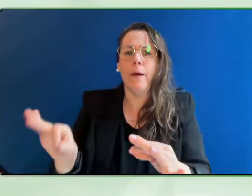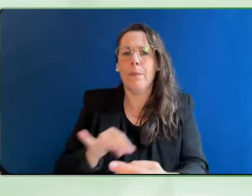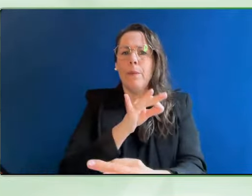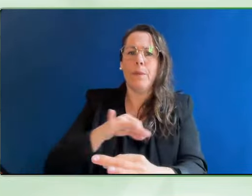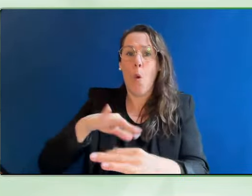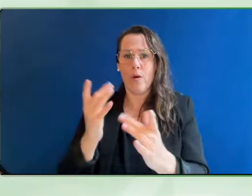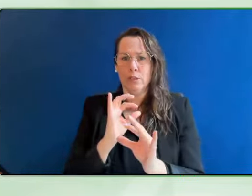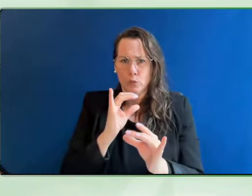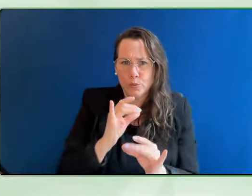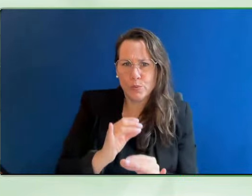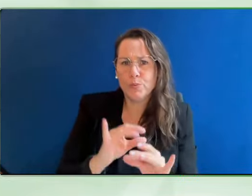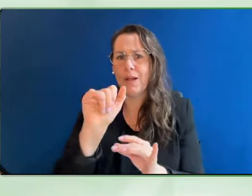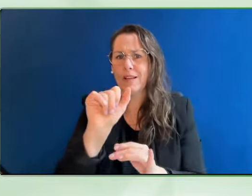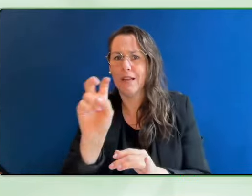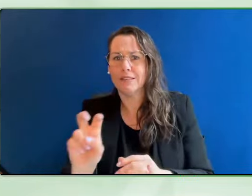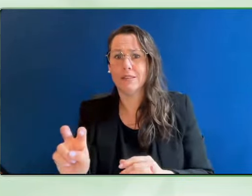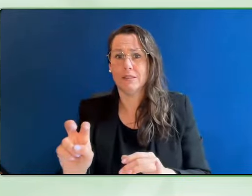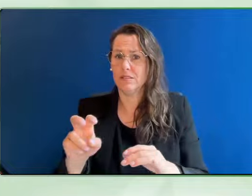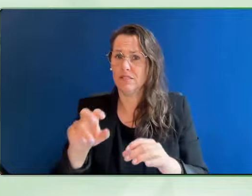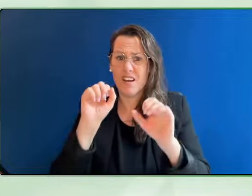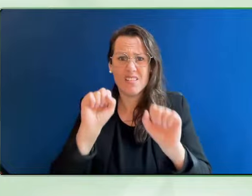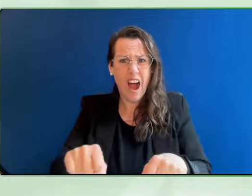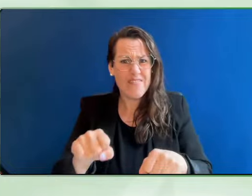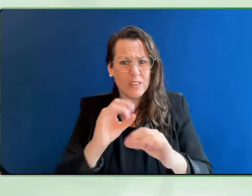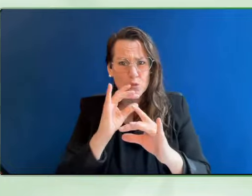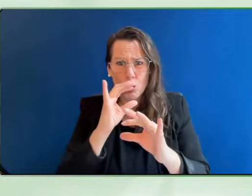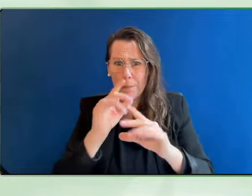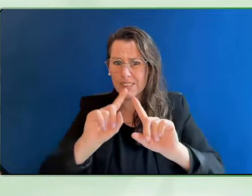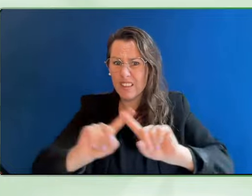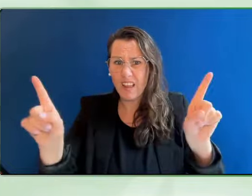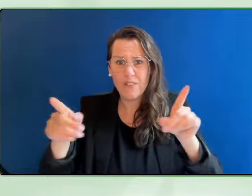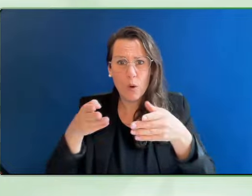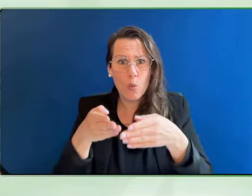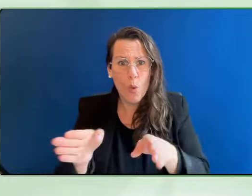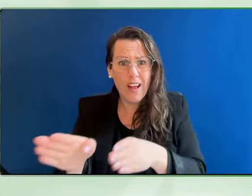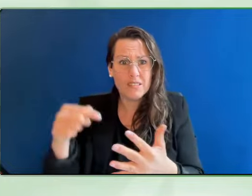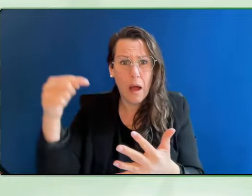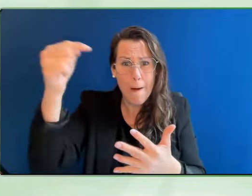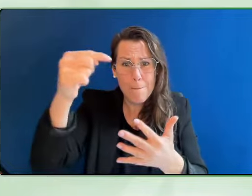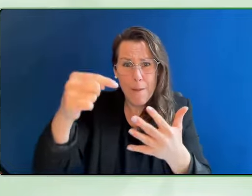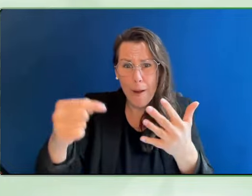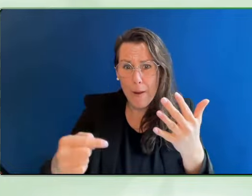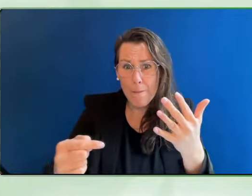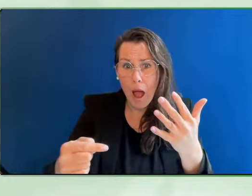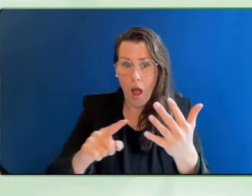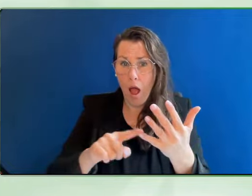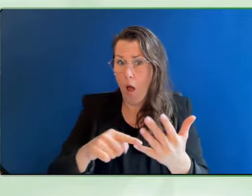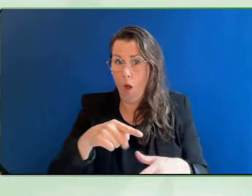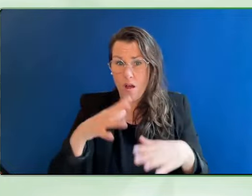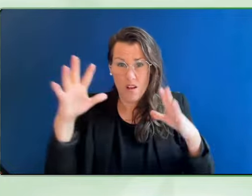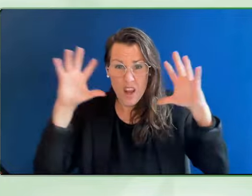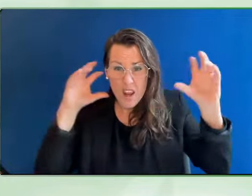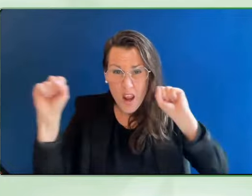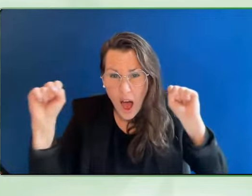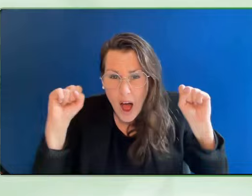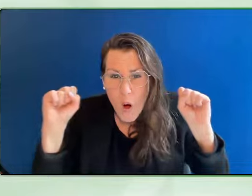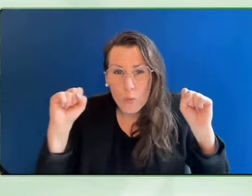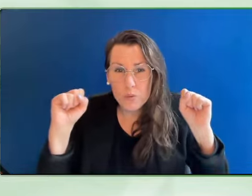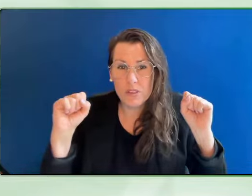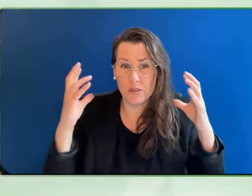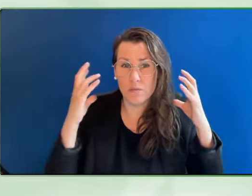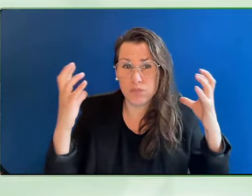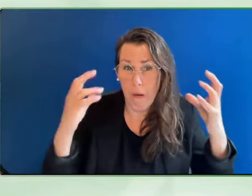I started to compose music at a really early age, mostly with computers, like using softwares,